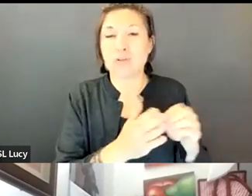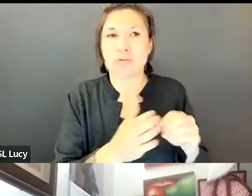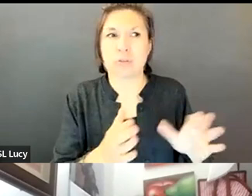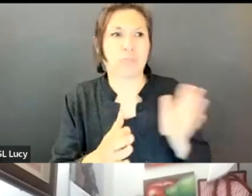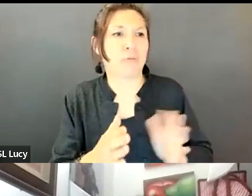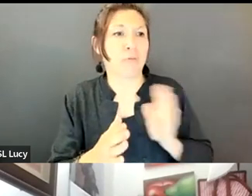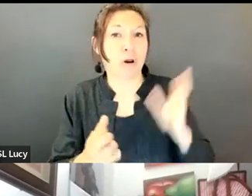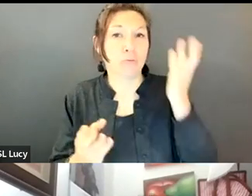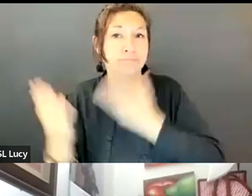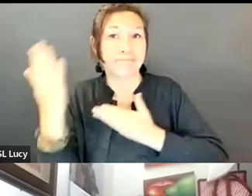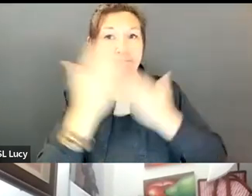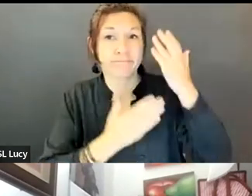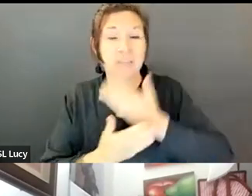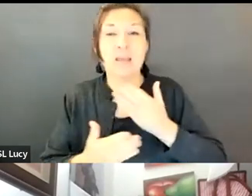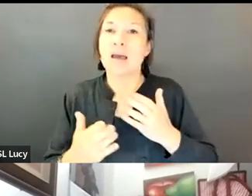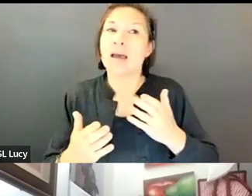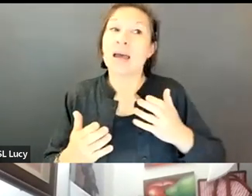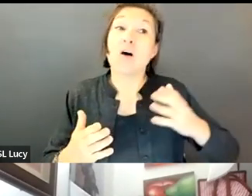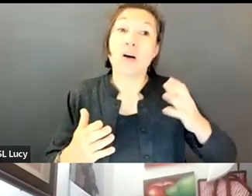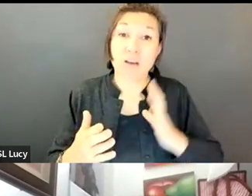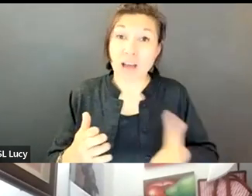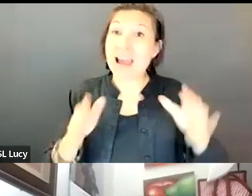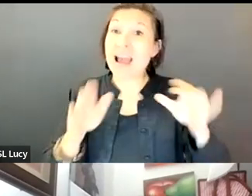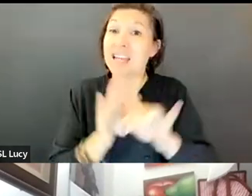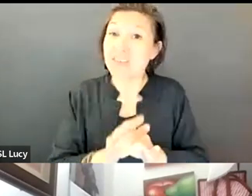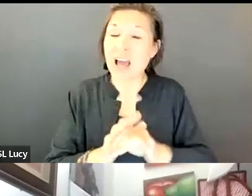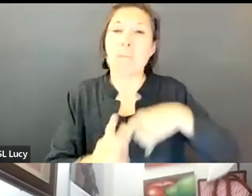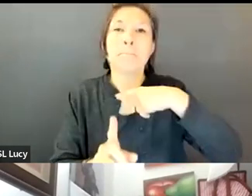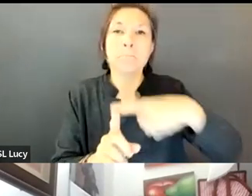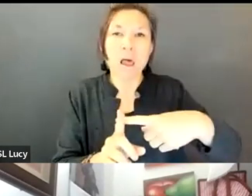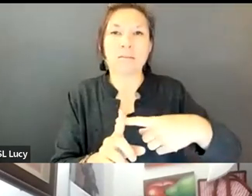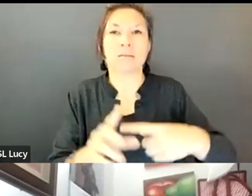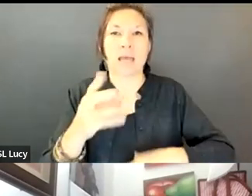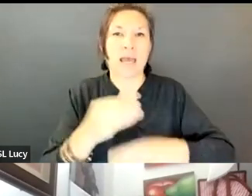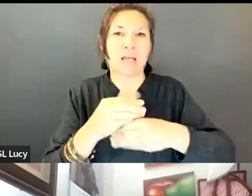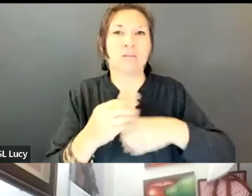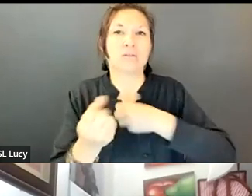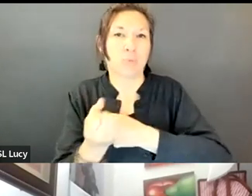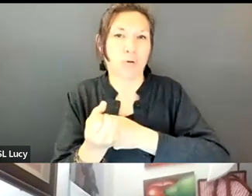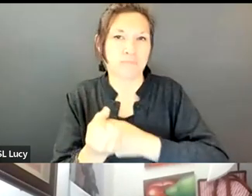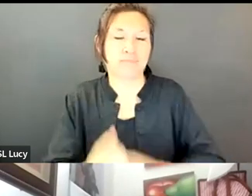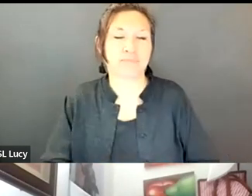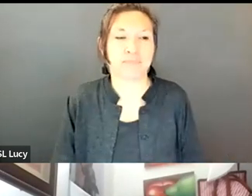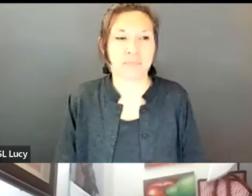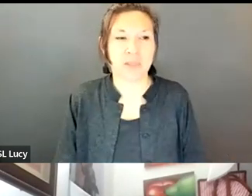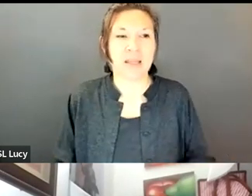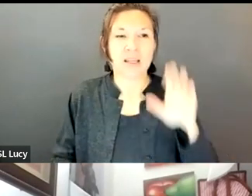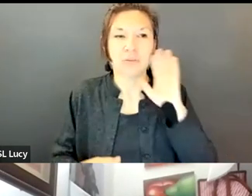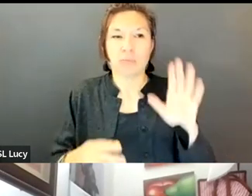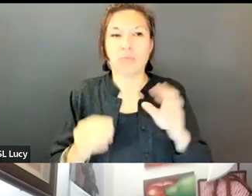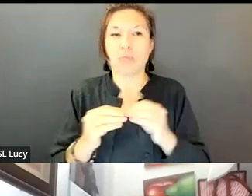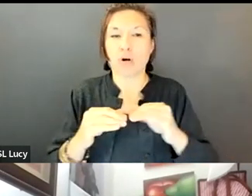importantly to put a support in place for those students in in a tier one and kind of a universal the other work is